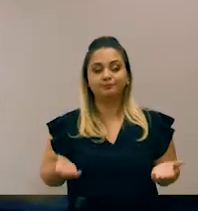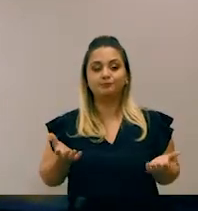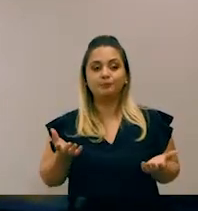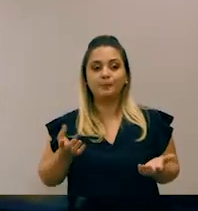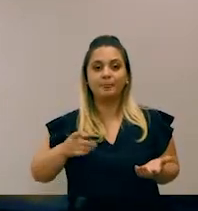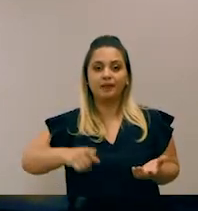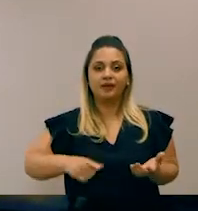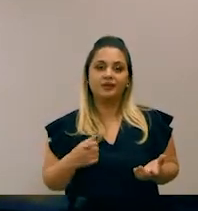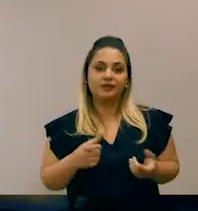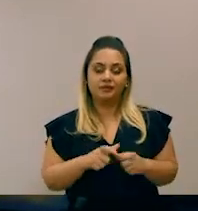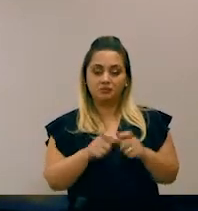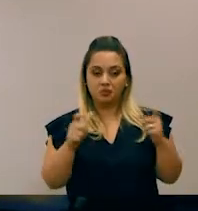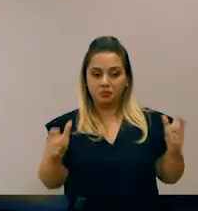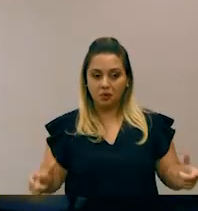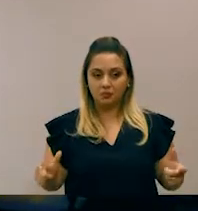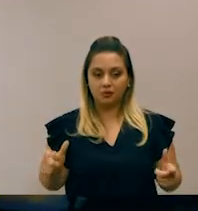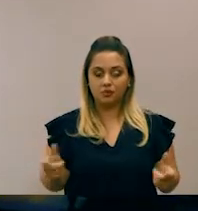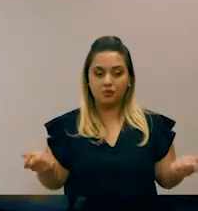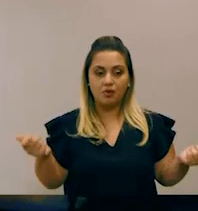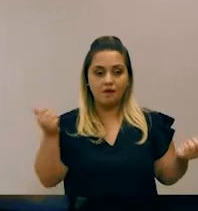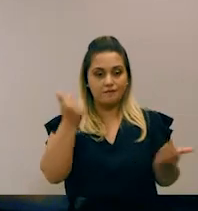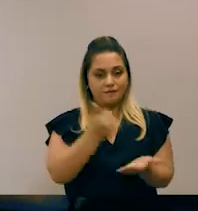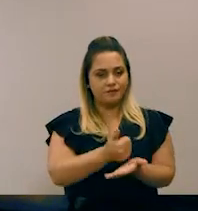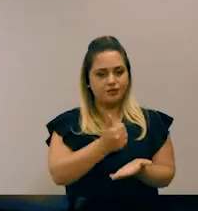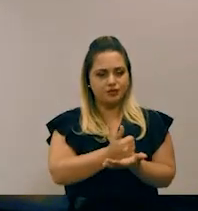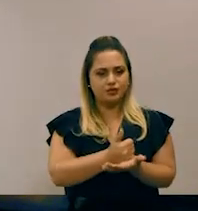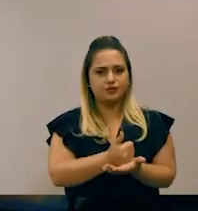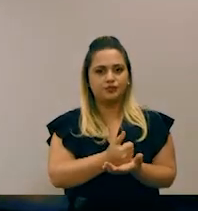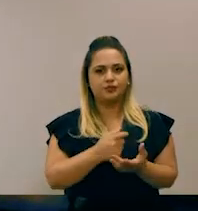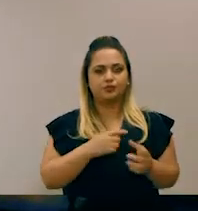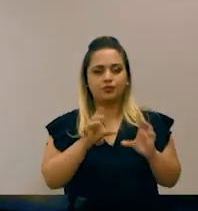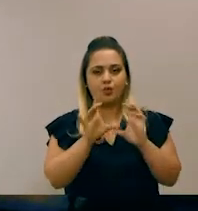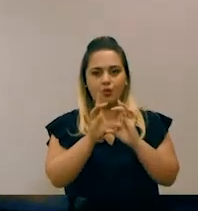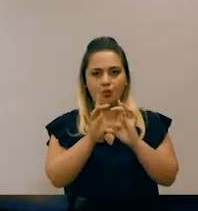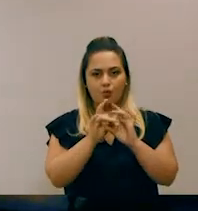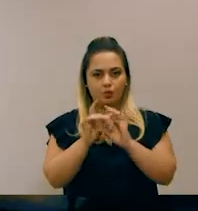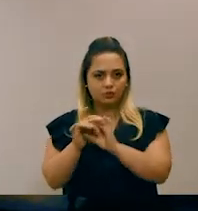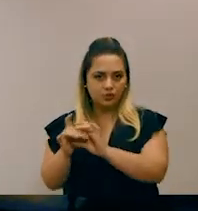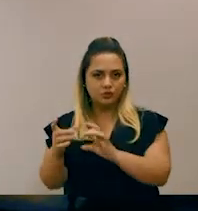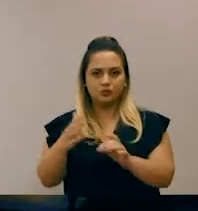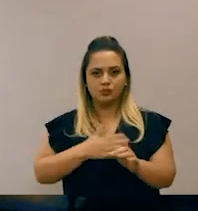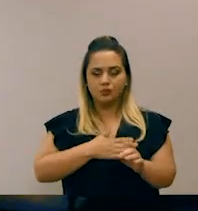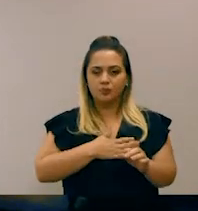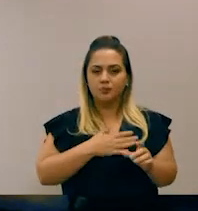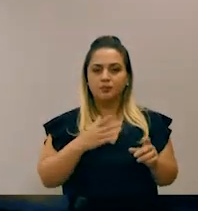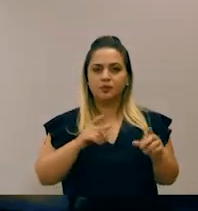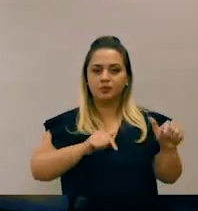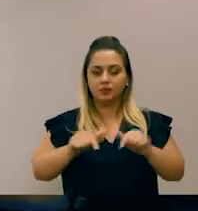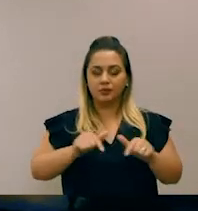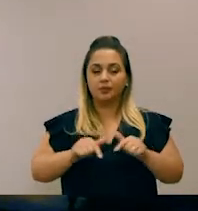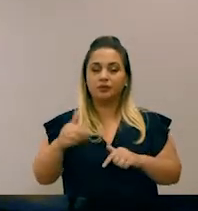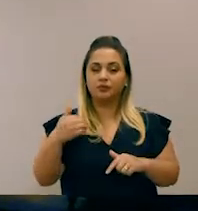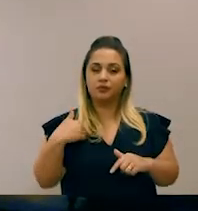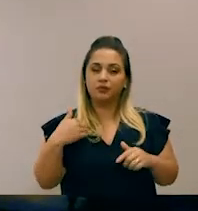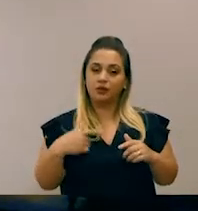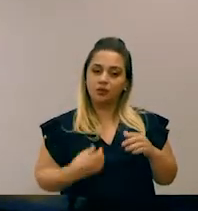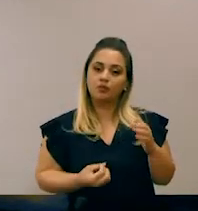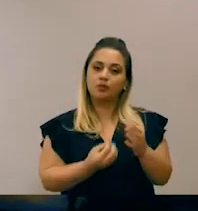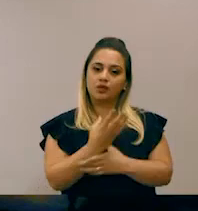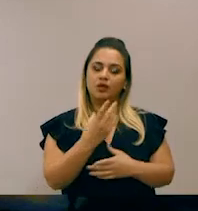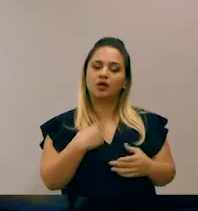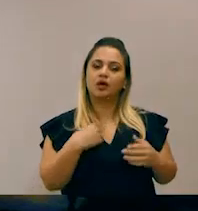such as BERT or ELMO would have brought better results. In the context of my work itself, I built